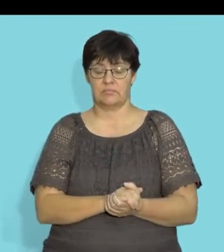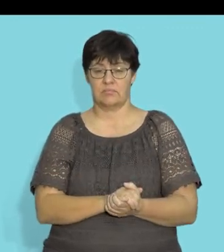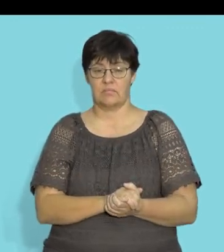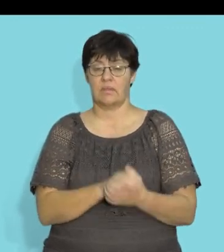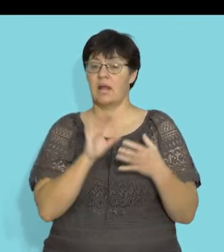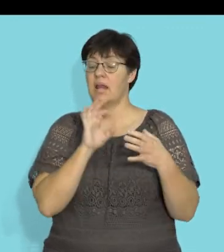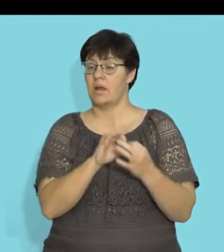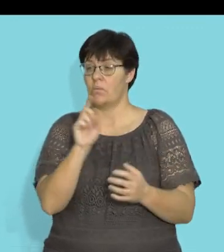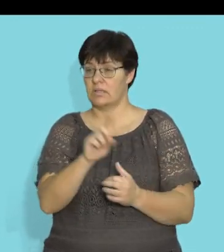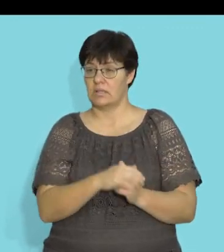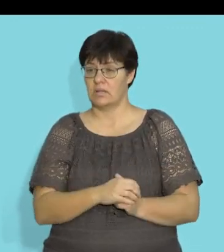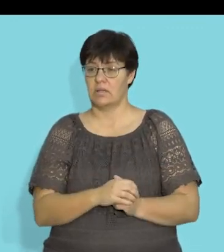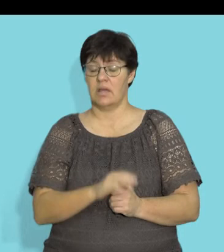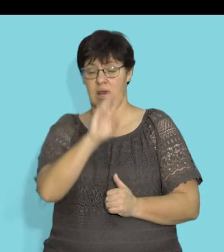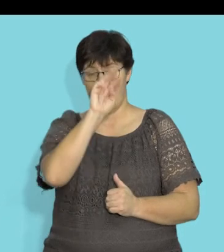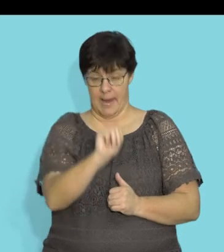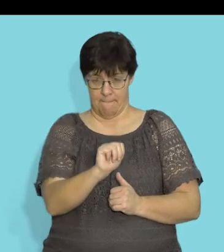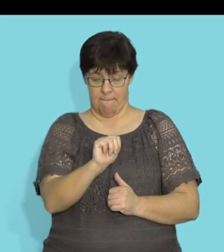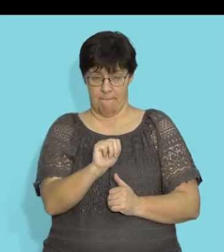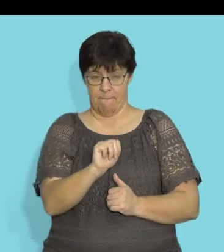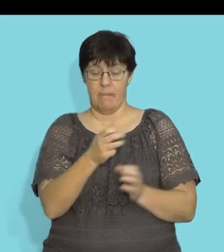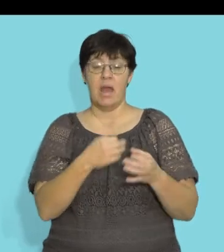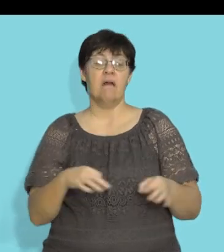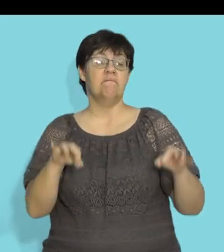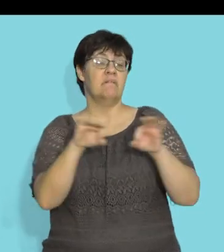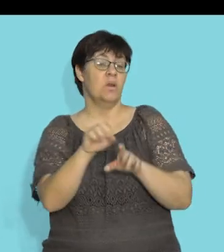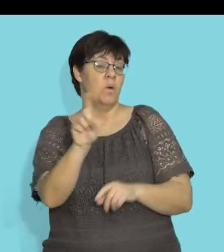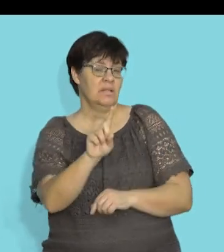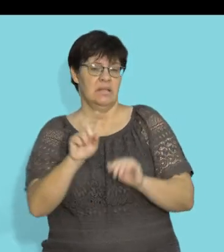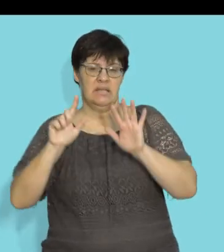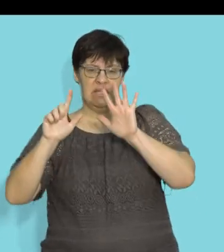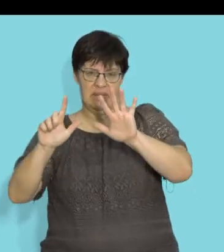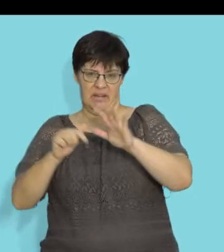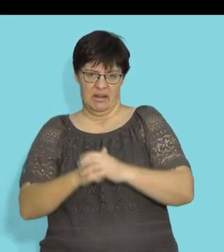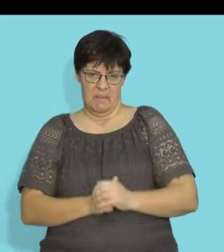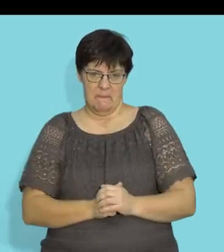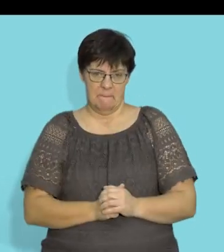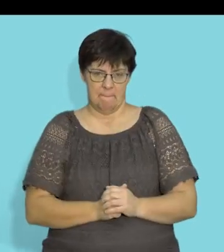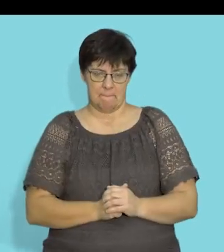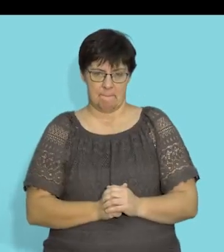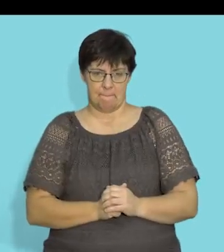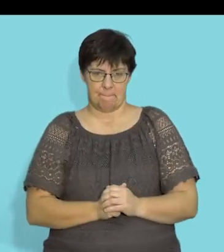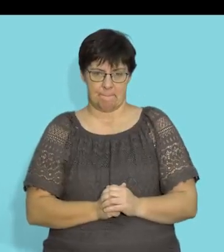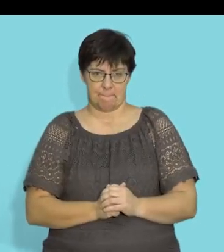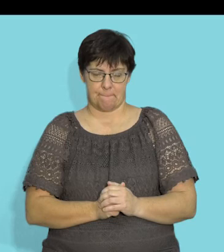And the link is that the m has been replaced with a 7.